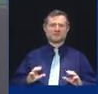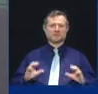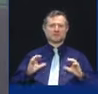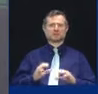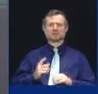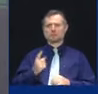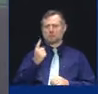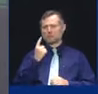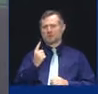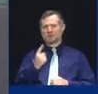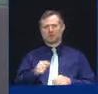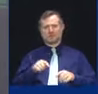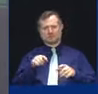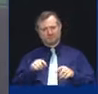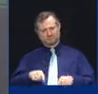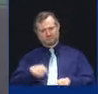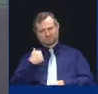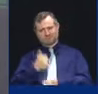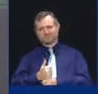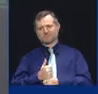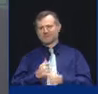date.